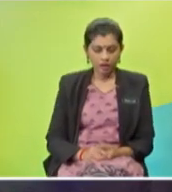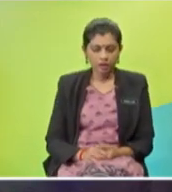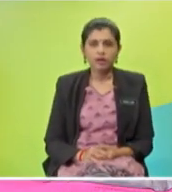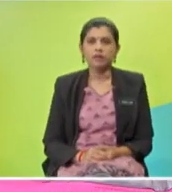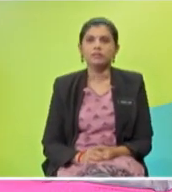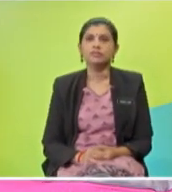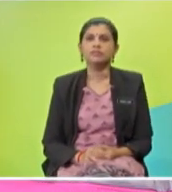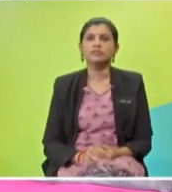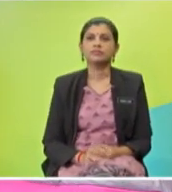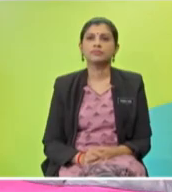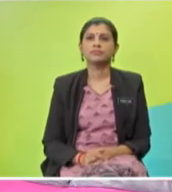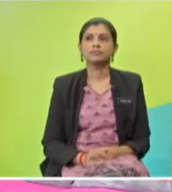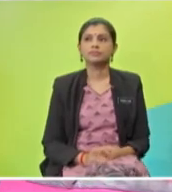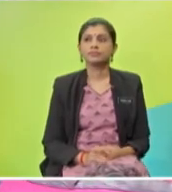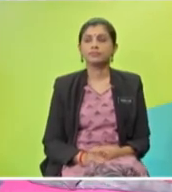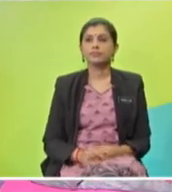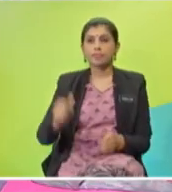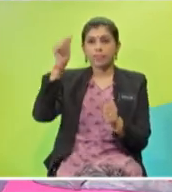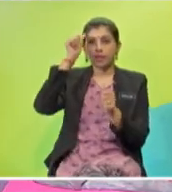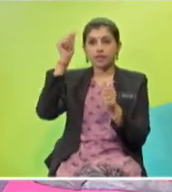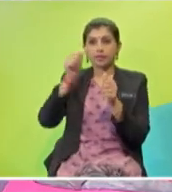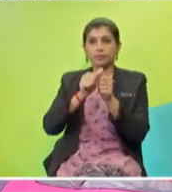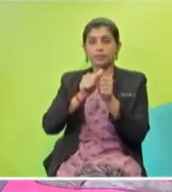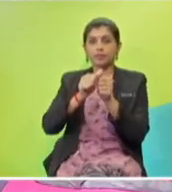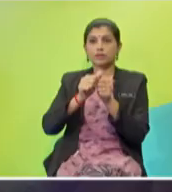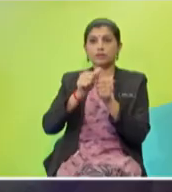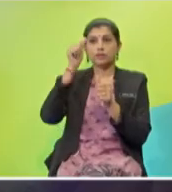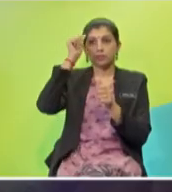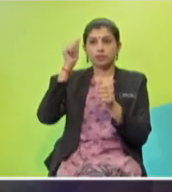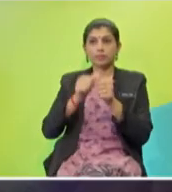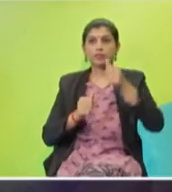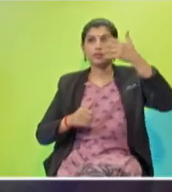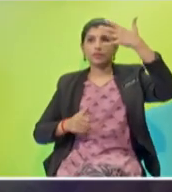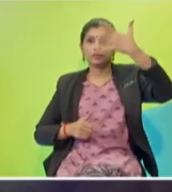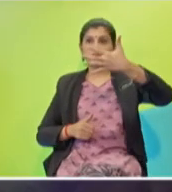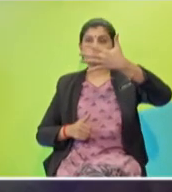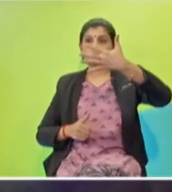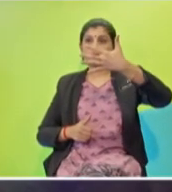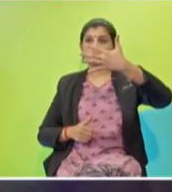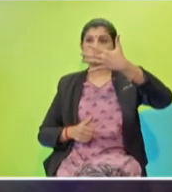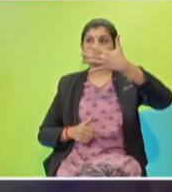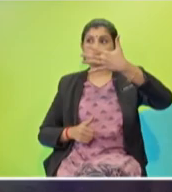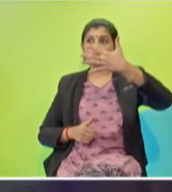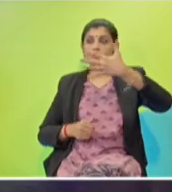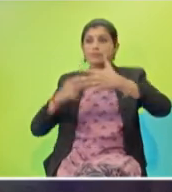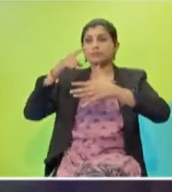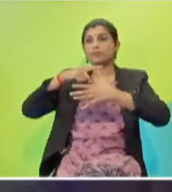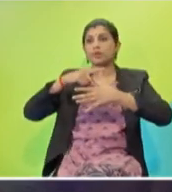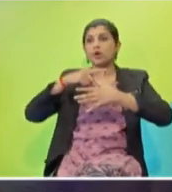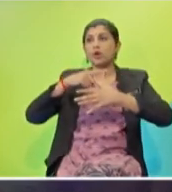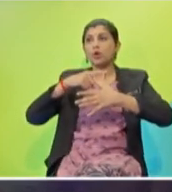the reward for you, remember the formula. Everybody, show me your hand. Okay. Let's do the formula together. What's the formula